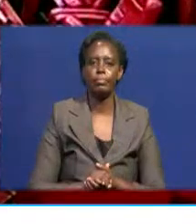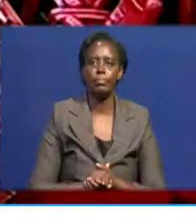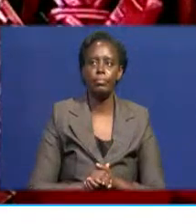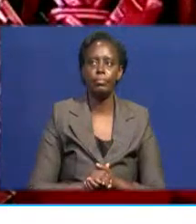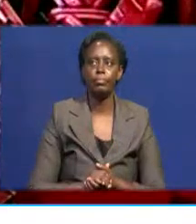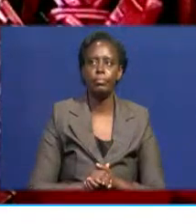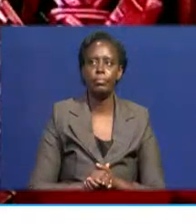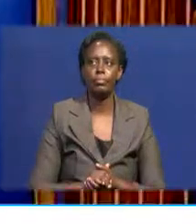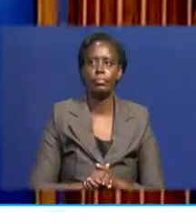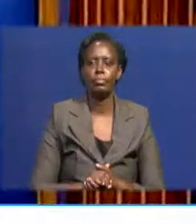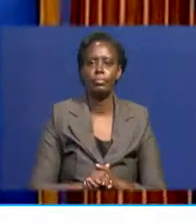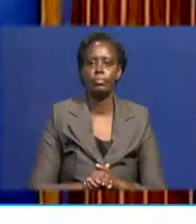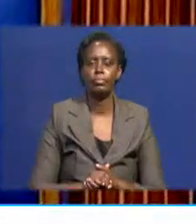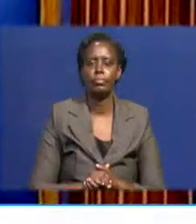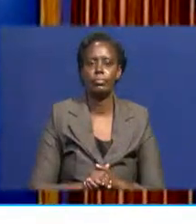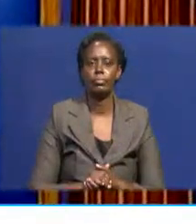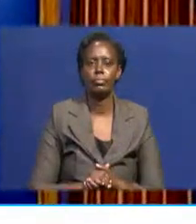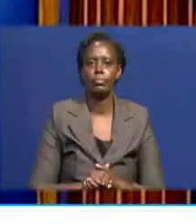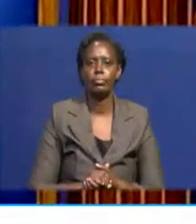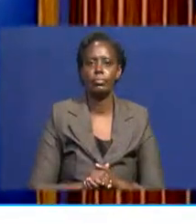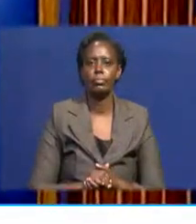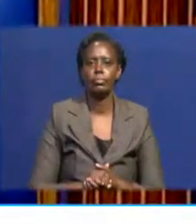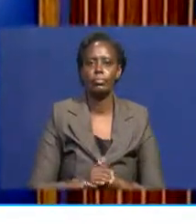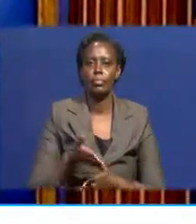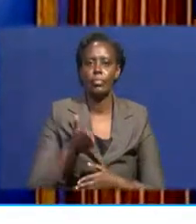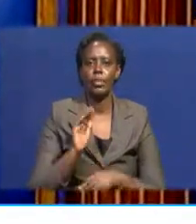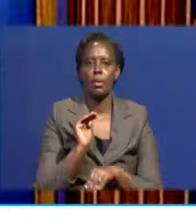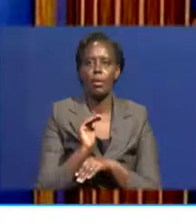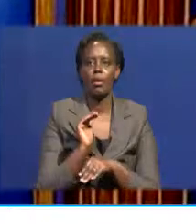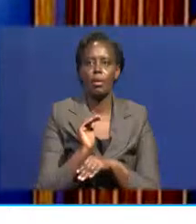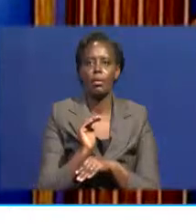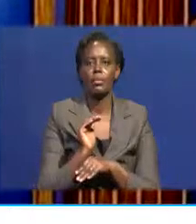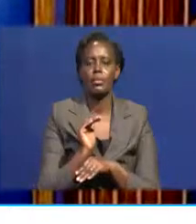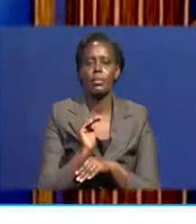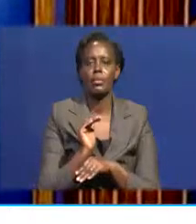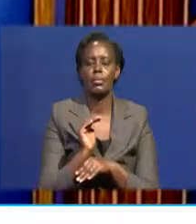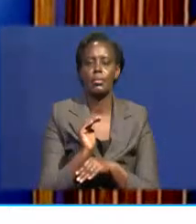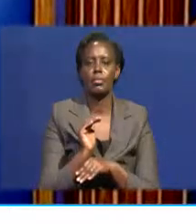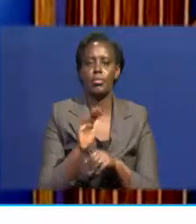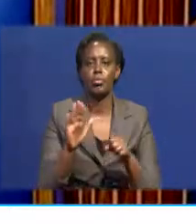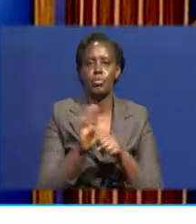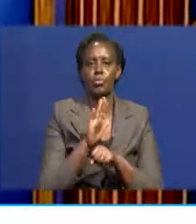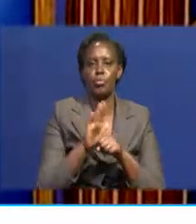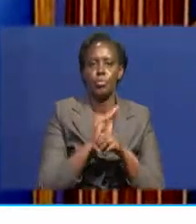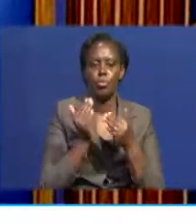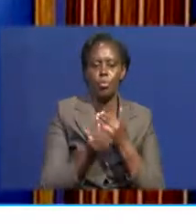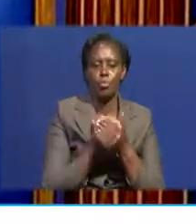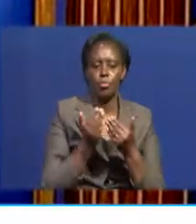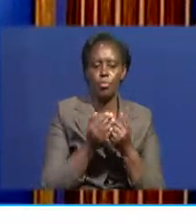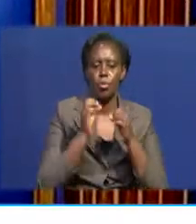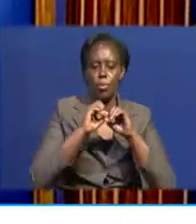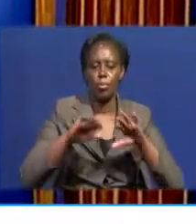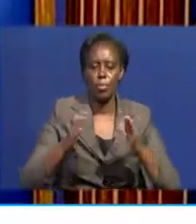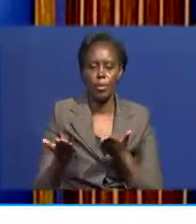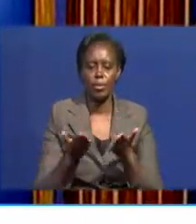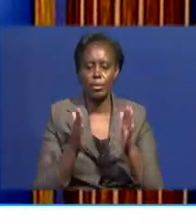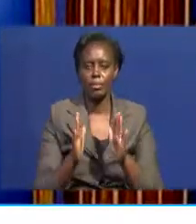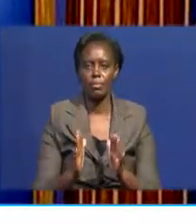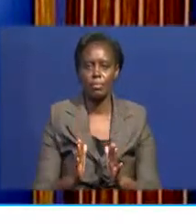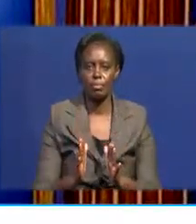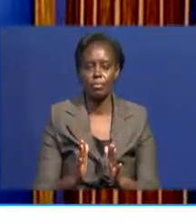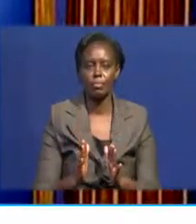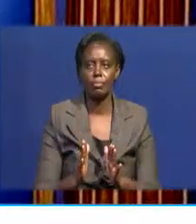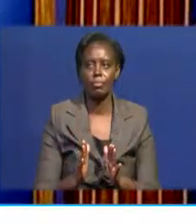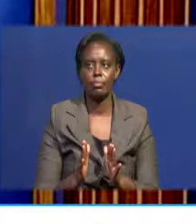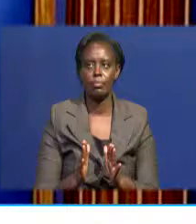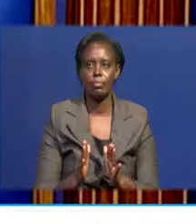Let's pray. Almighty God, we beseech you to behold with the abundant favor and blessings as your servants,